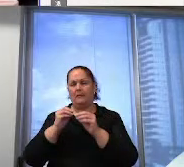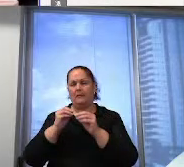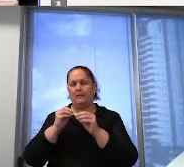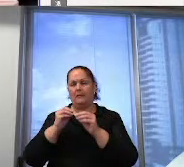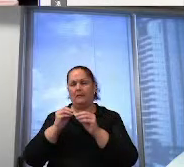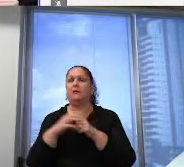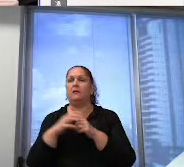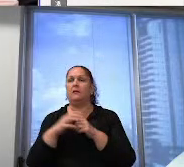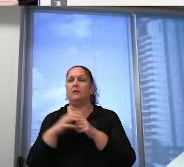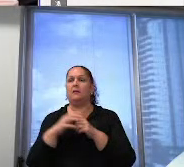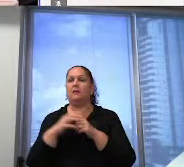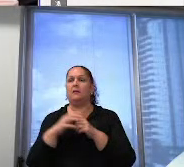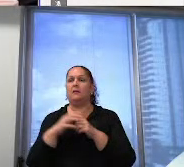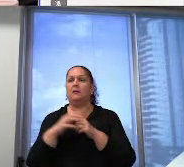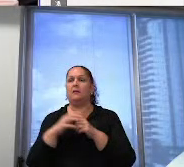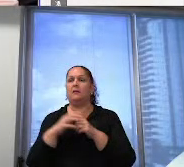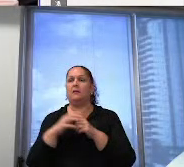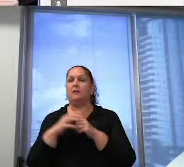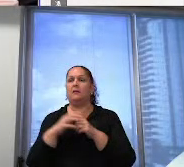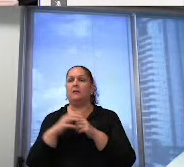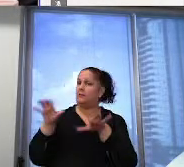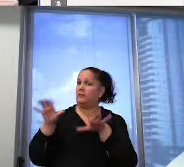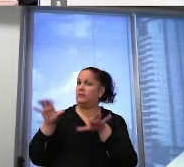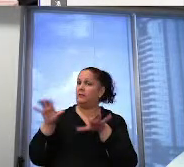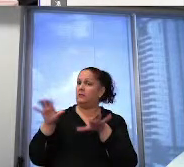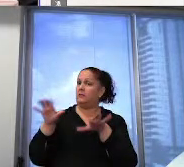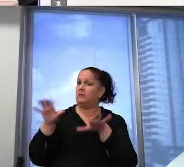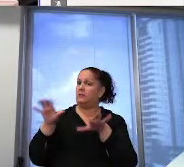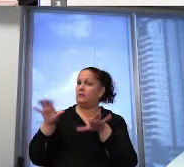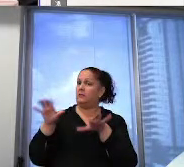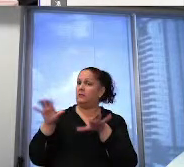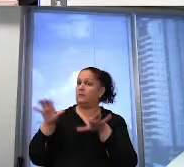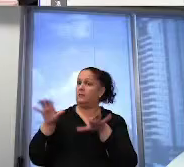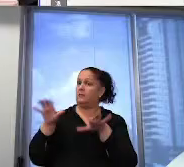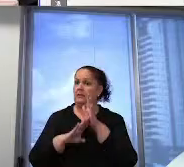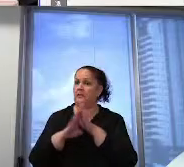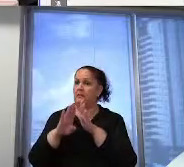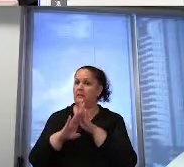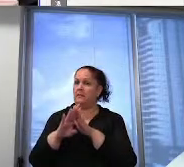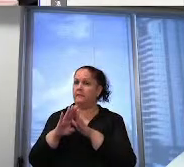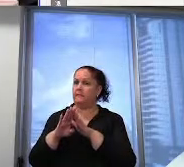segments. But the original set of activities that you had